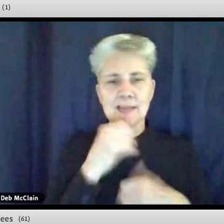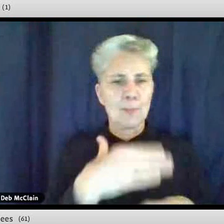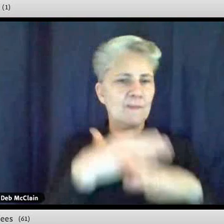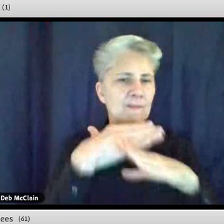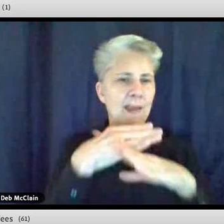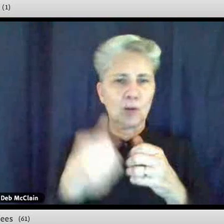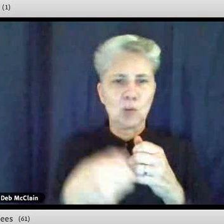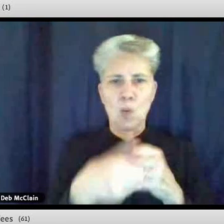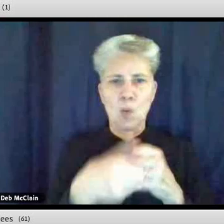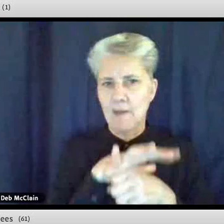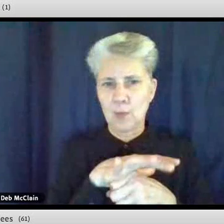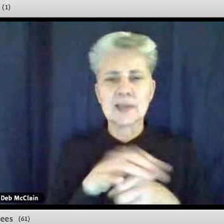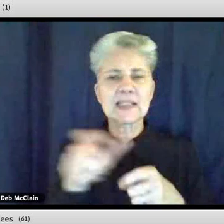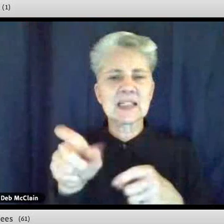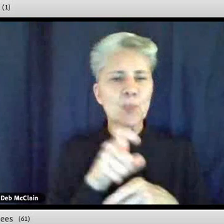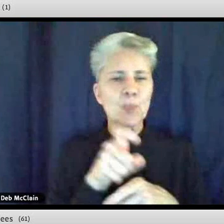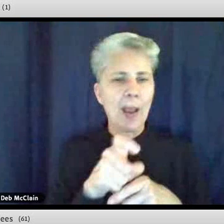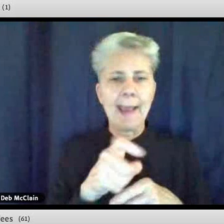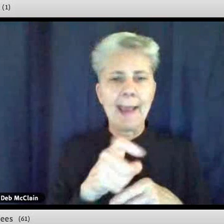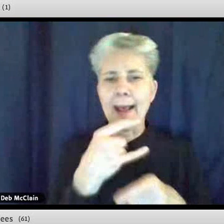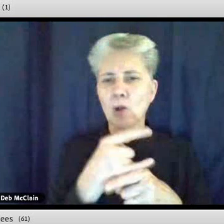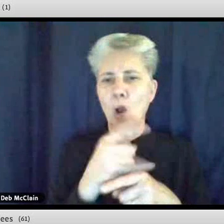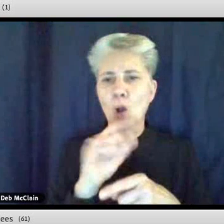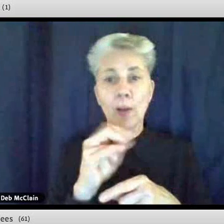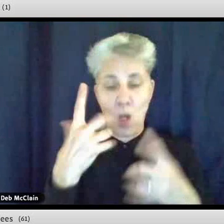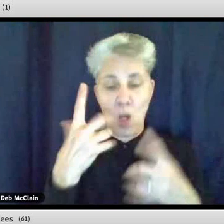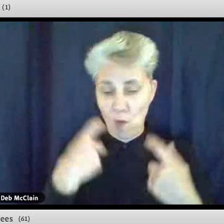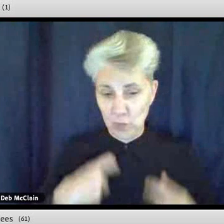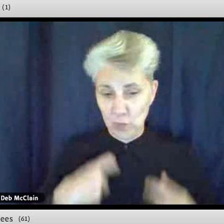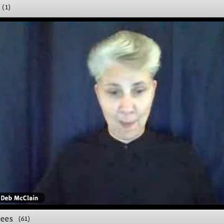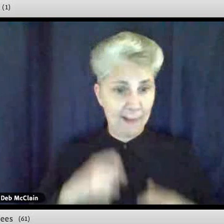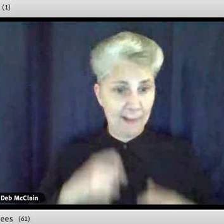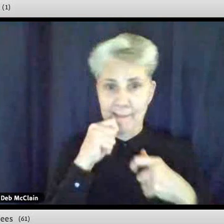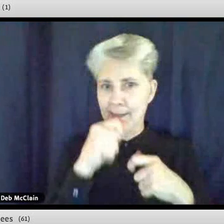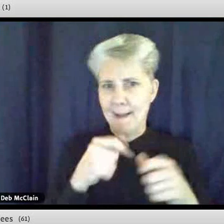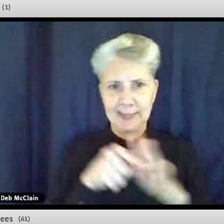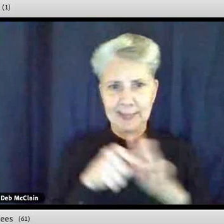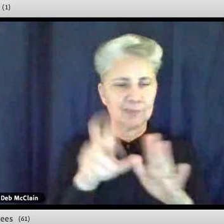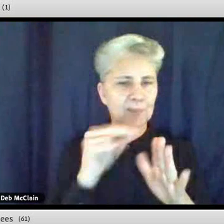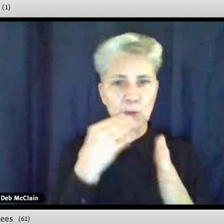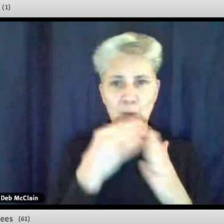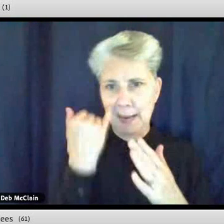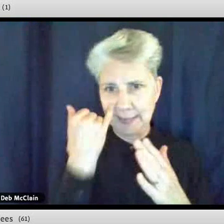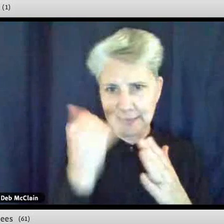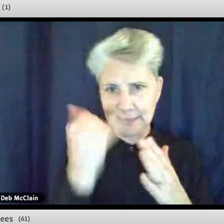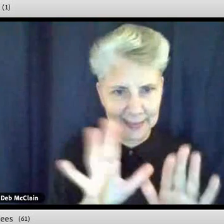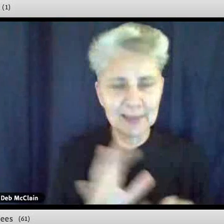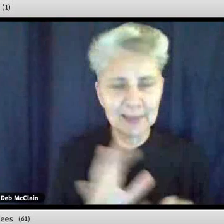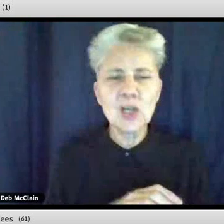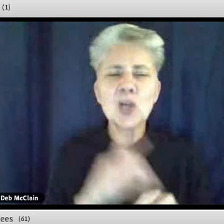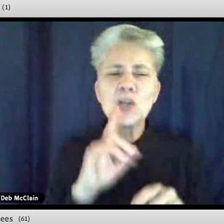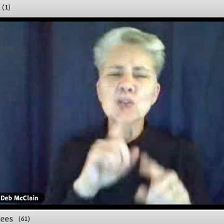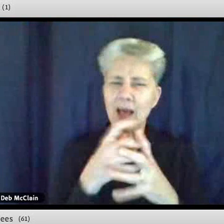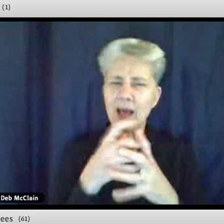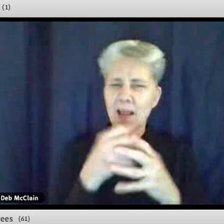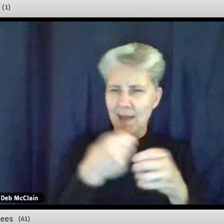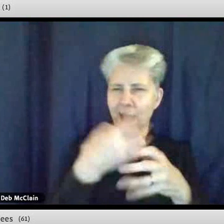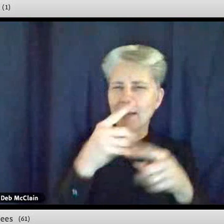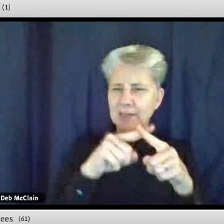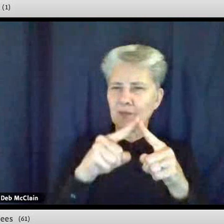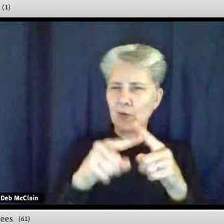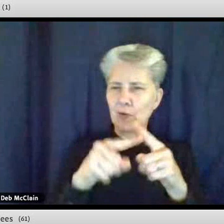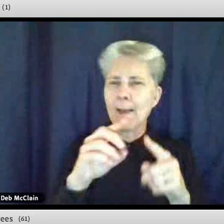with people. So taking a hot bath doesn't prevent coronavirus. You know, spraying alcohol or chlorine all over your body kill the